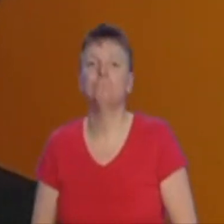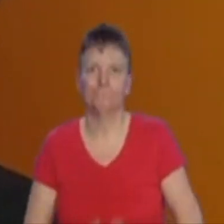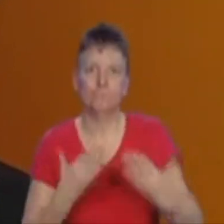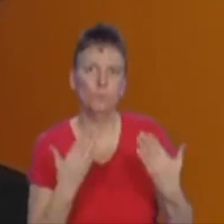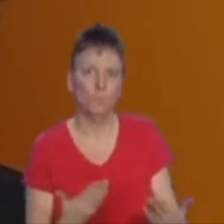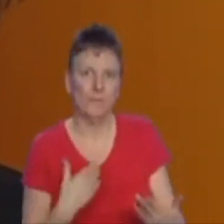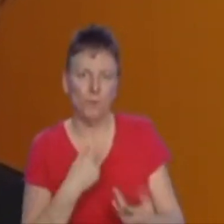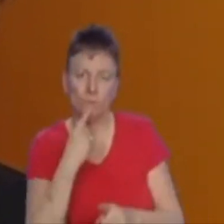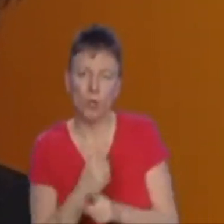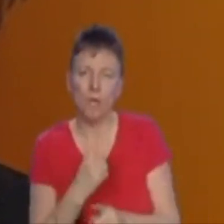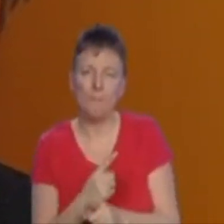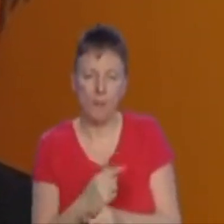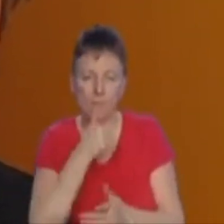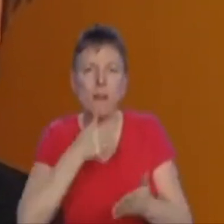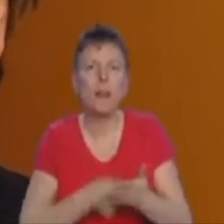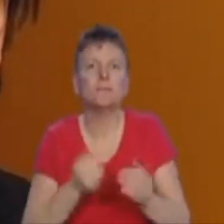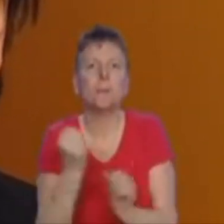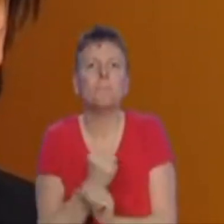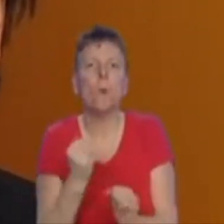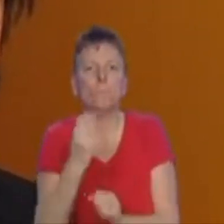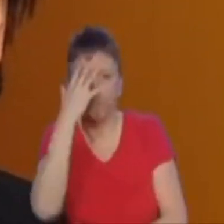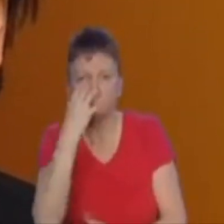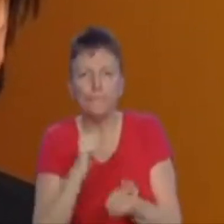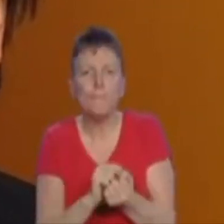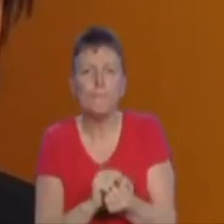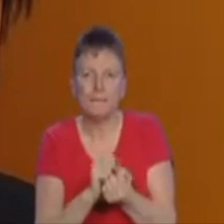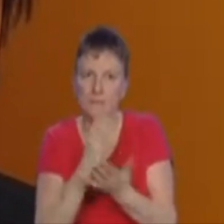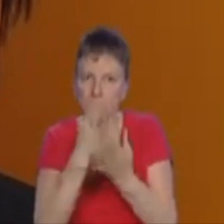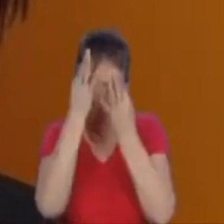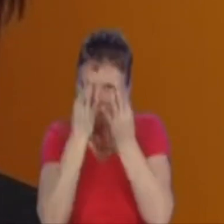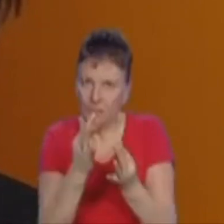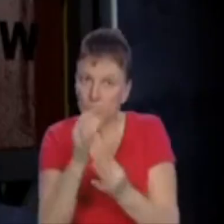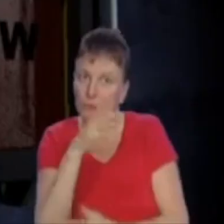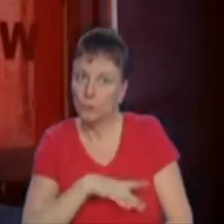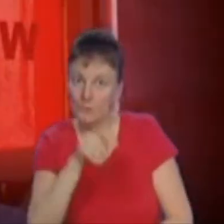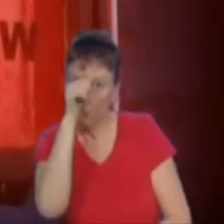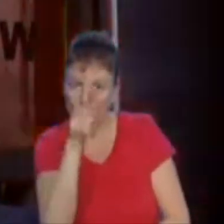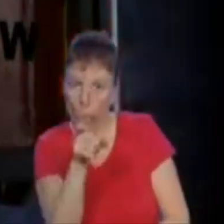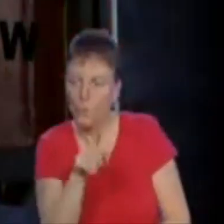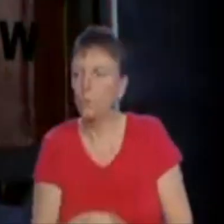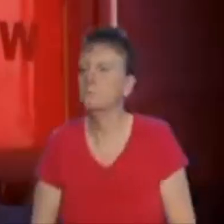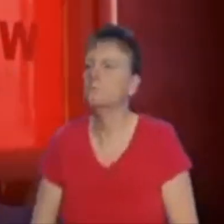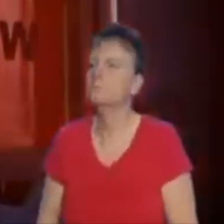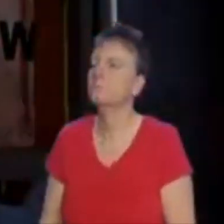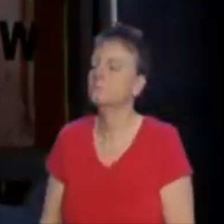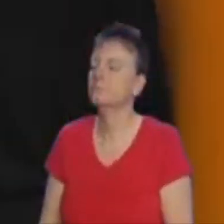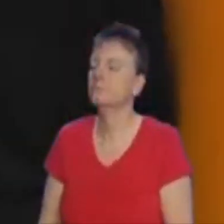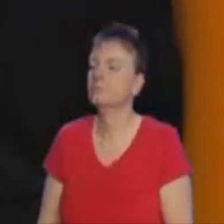Today we're talking about detecting letter bombs. Remember, this is strictly need to know.